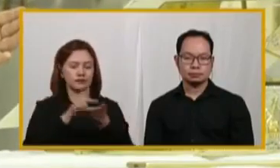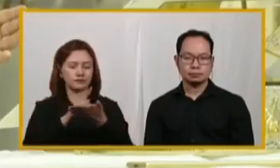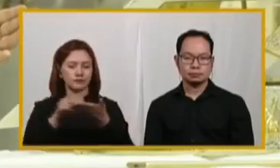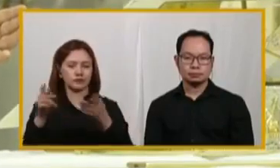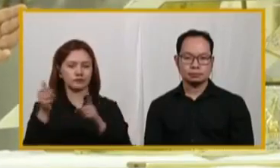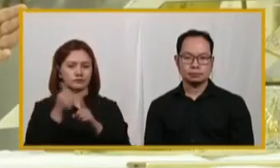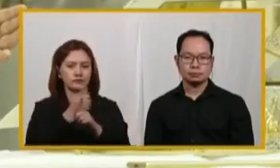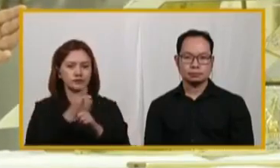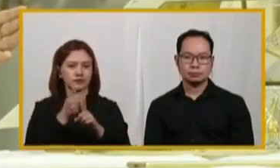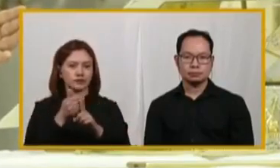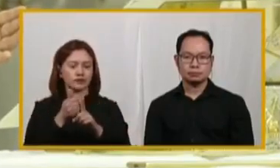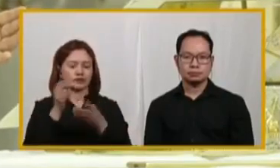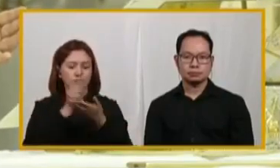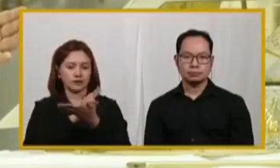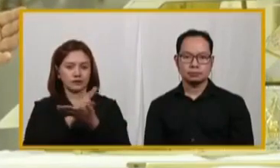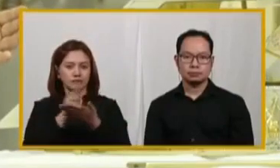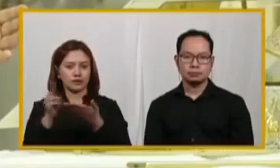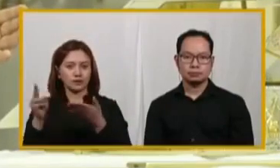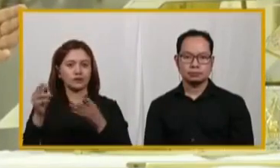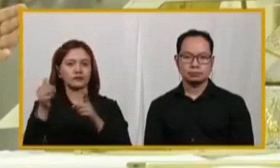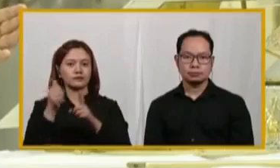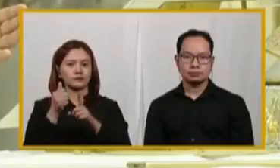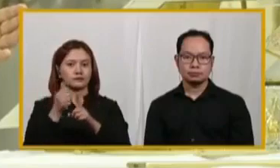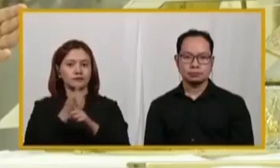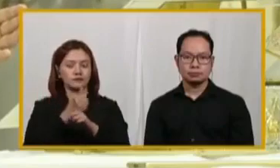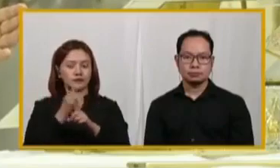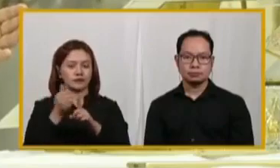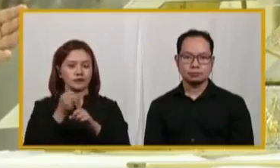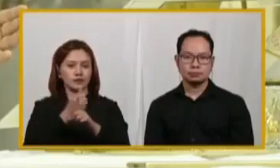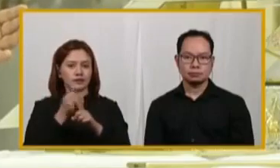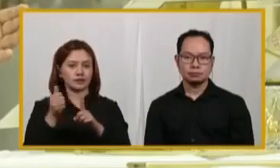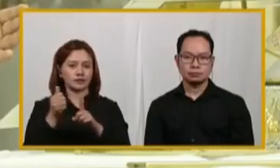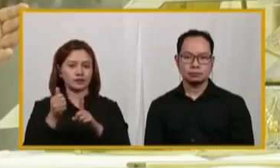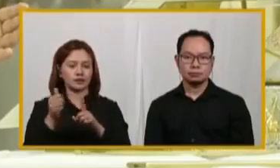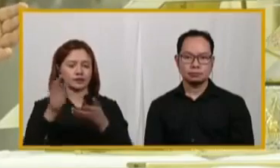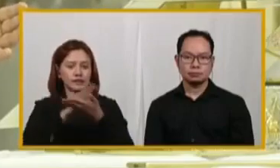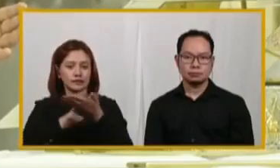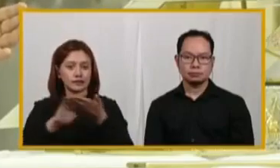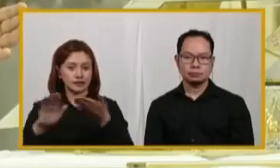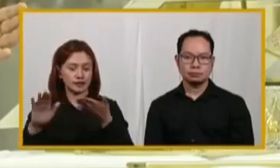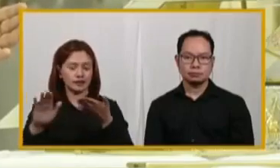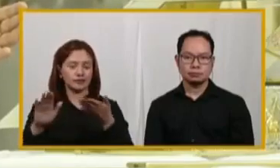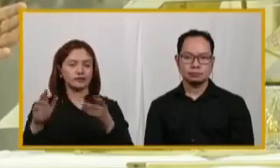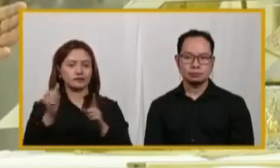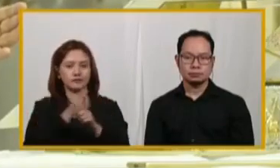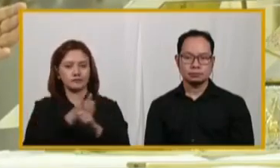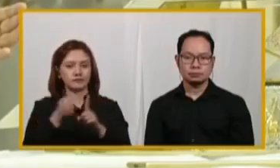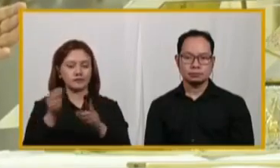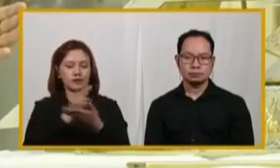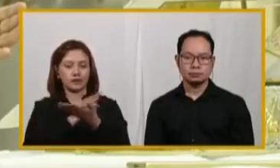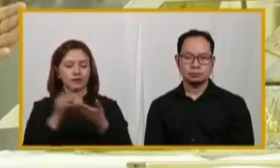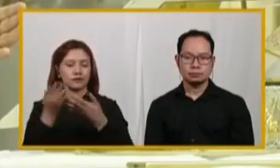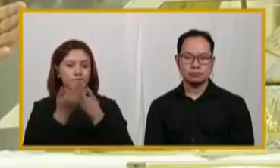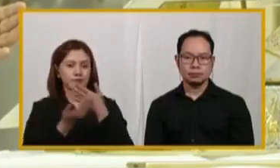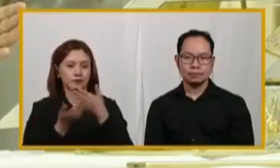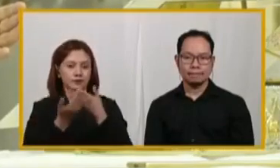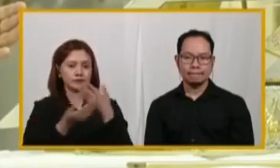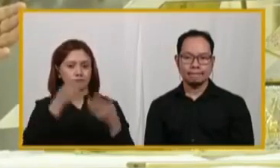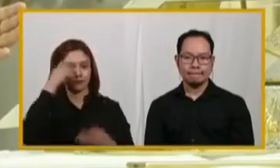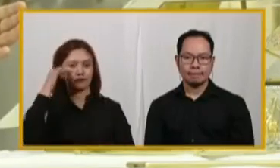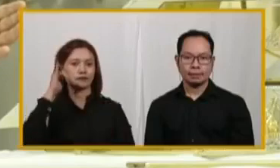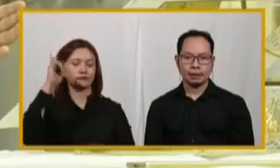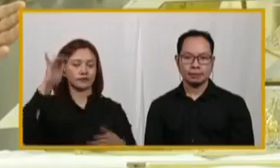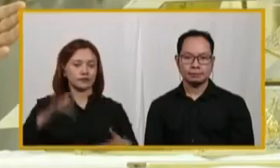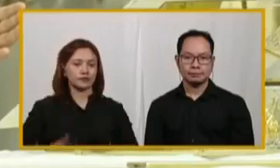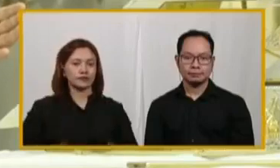victim, this holy victim, this spotless victim, the holy bread of eternal life,